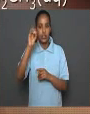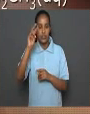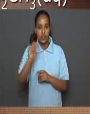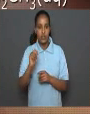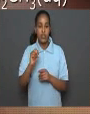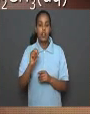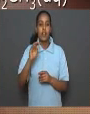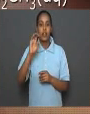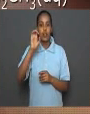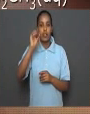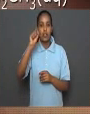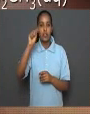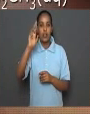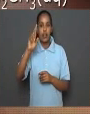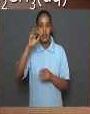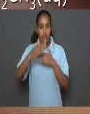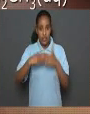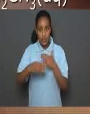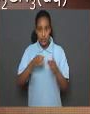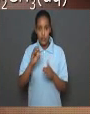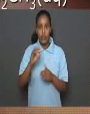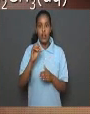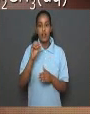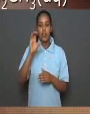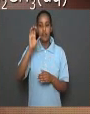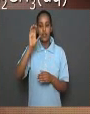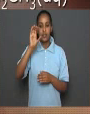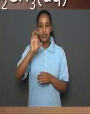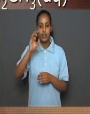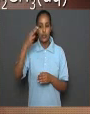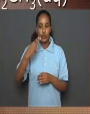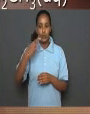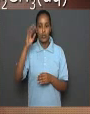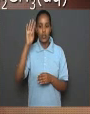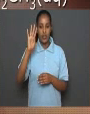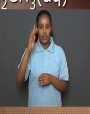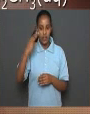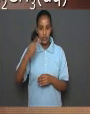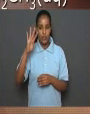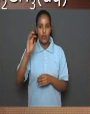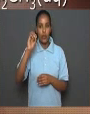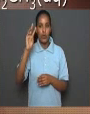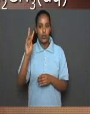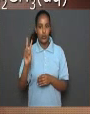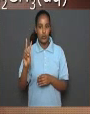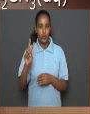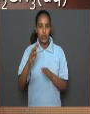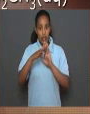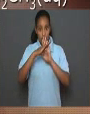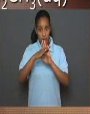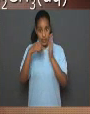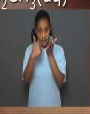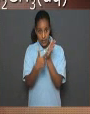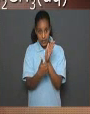The esterification of acetic acid is represented by